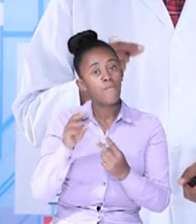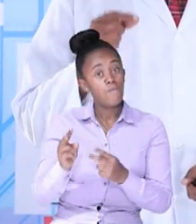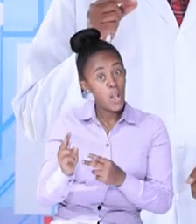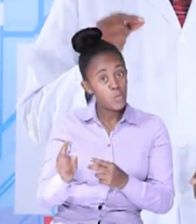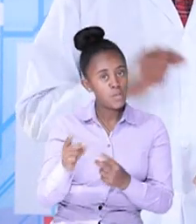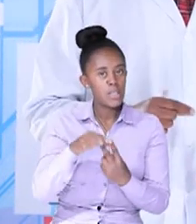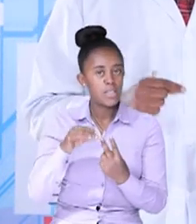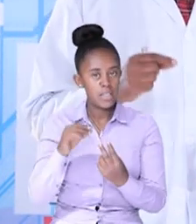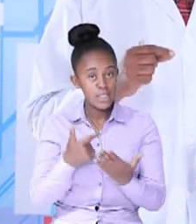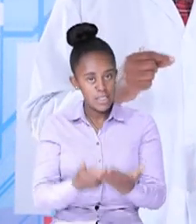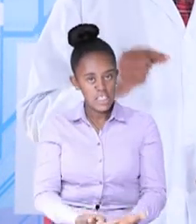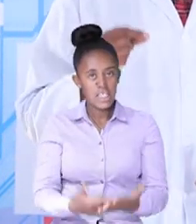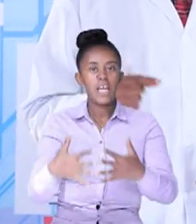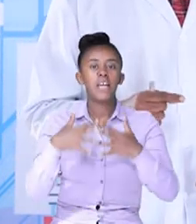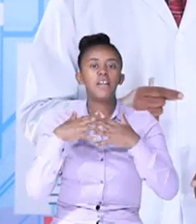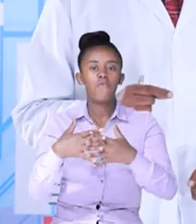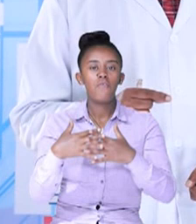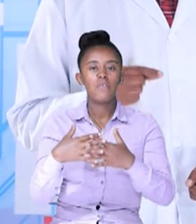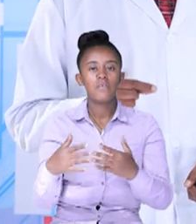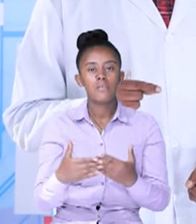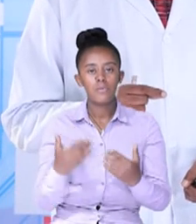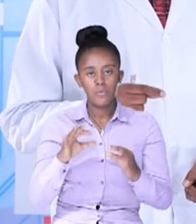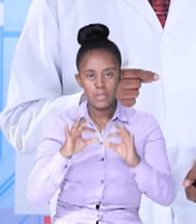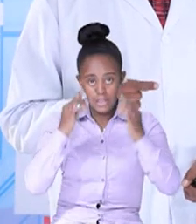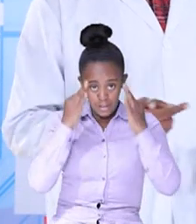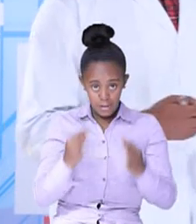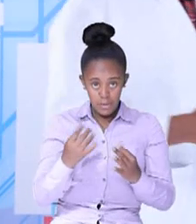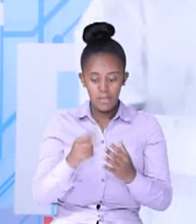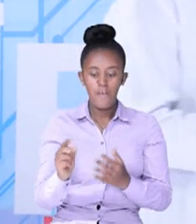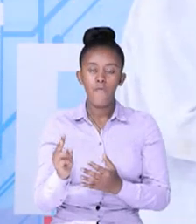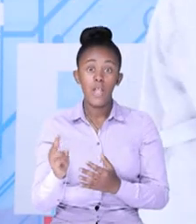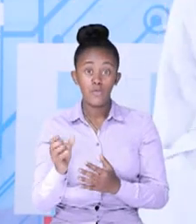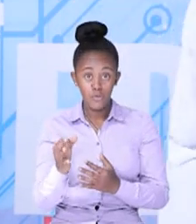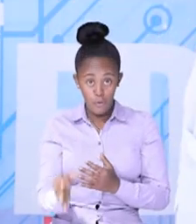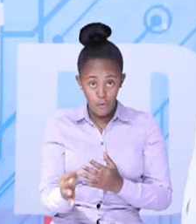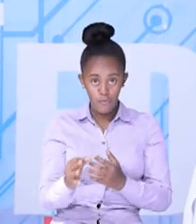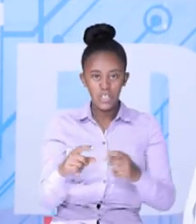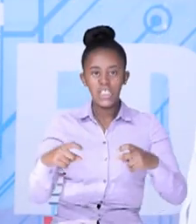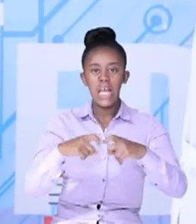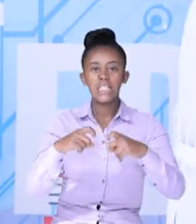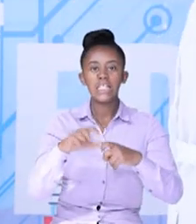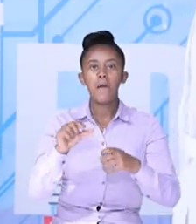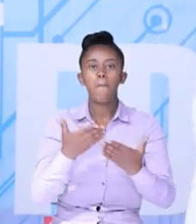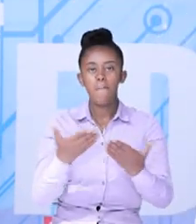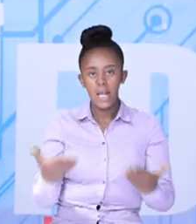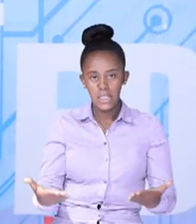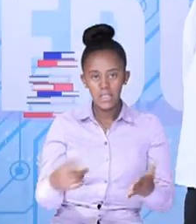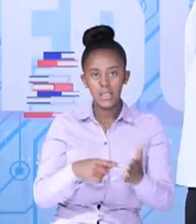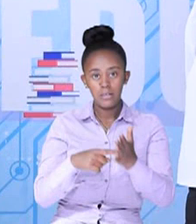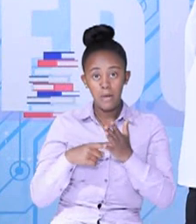a device which is used to determine the velocity of charged particles. In this case, for